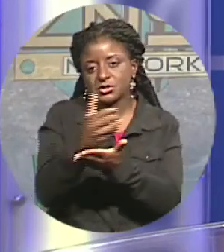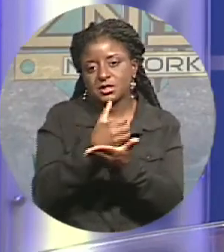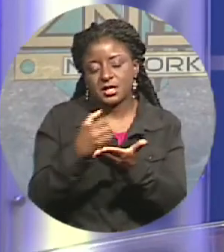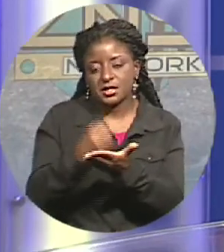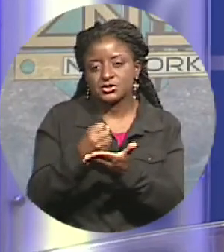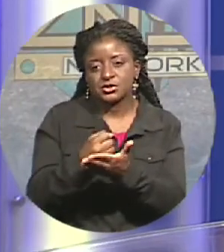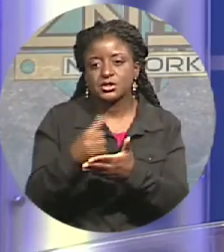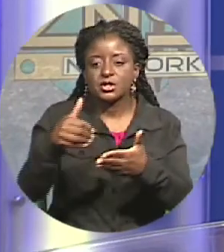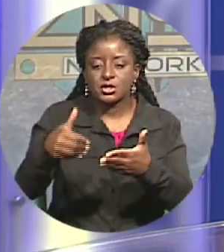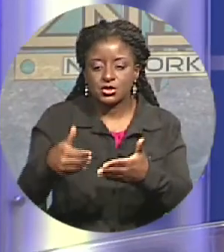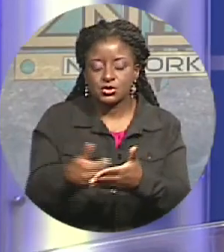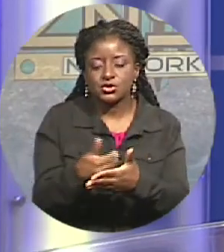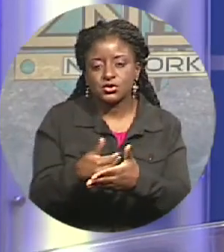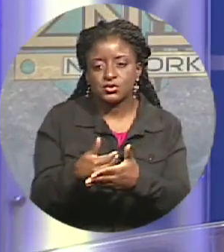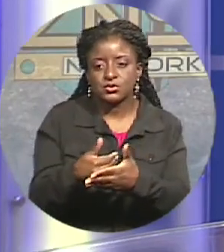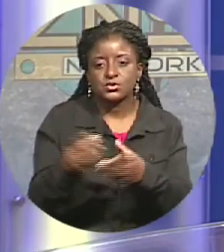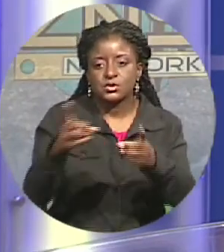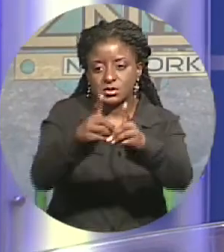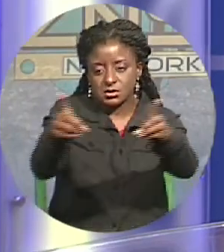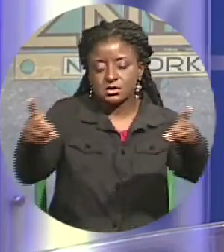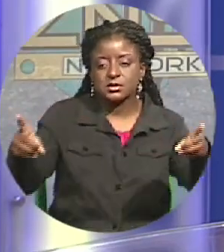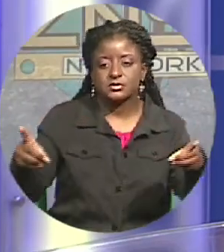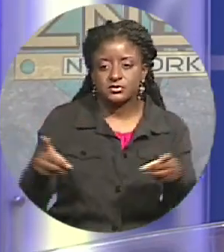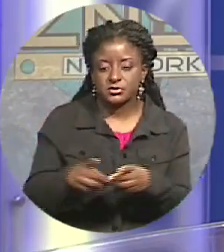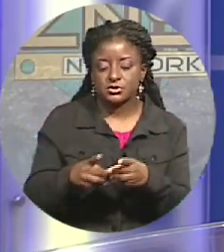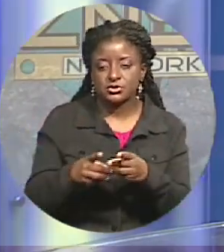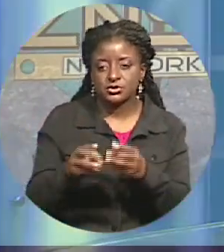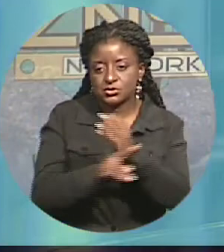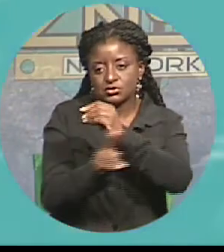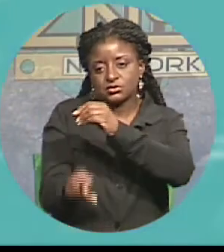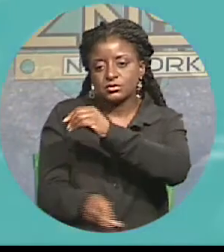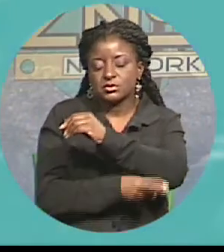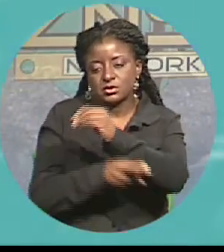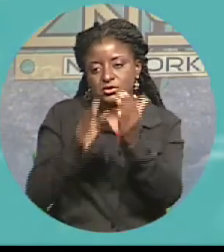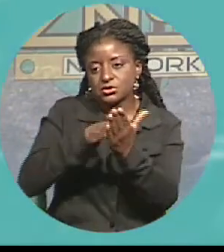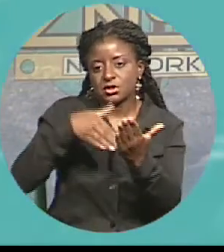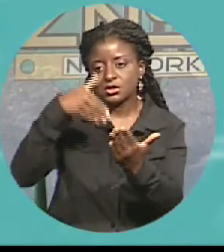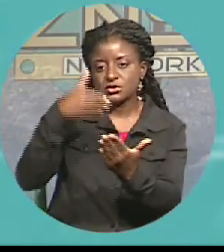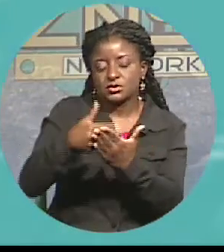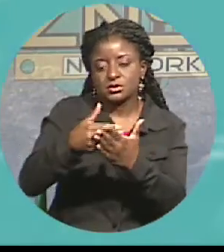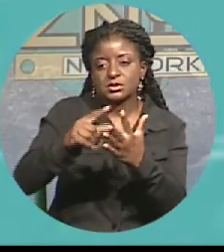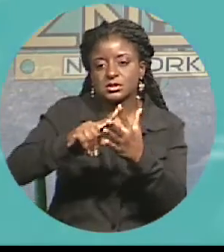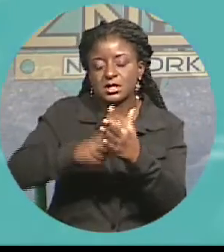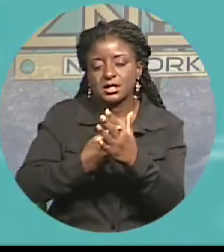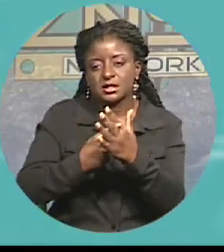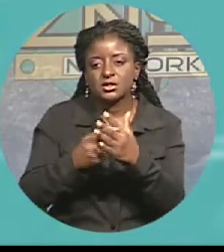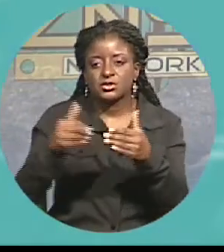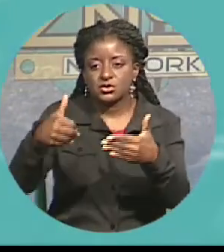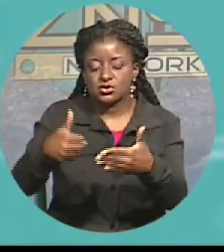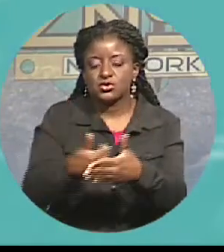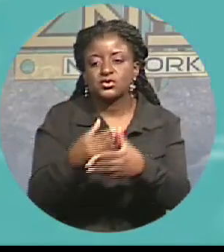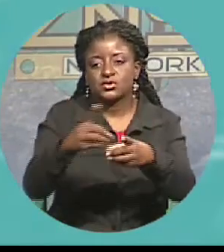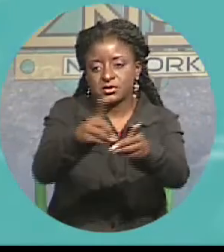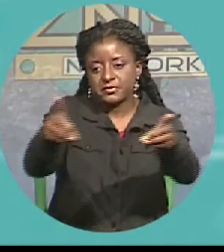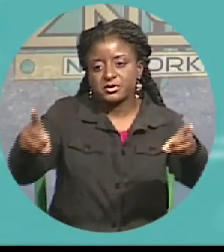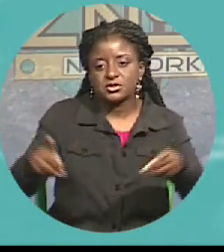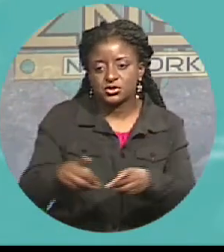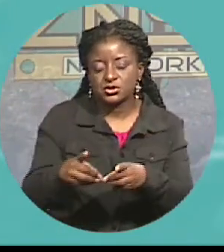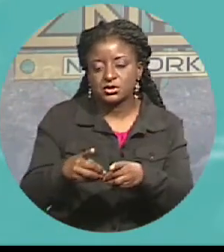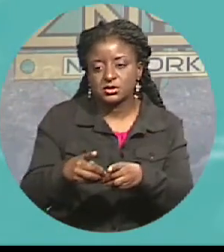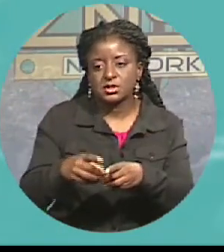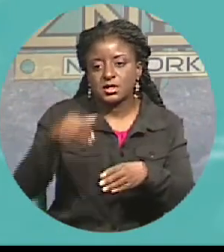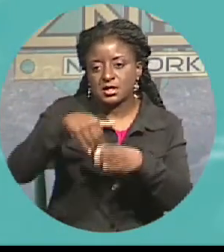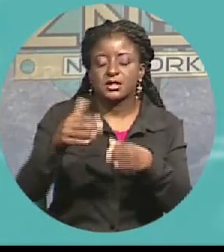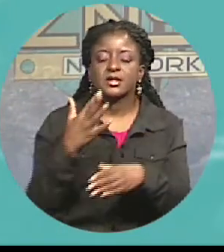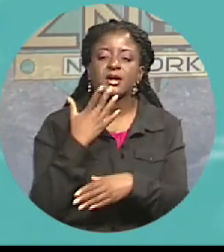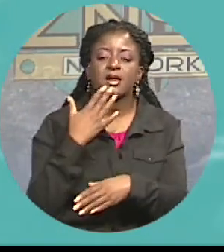new polling division trash schedule has been implemented. The various polling divisions are color-coded on a map, giving the time, days, and